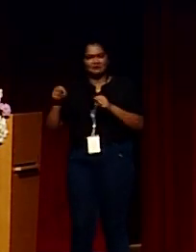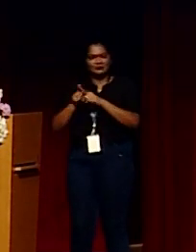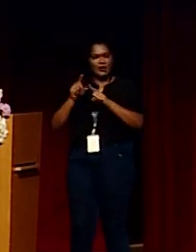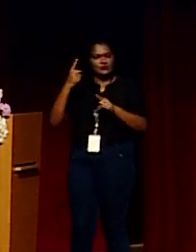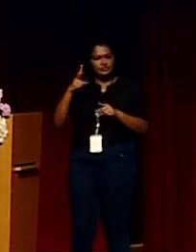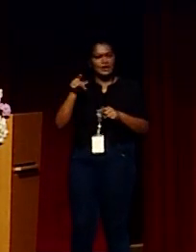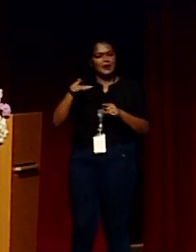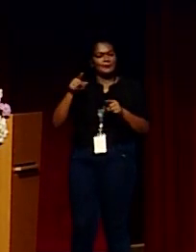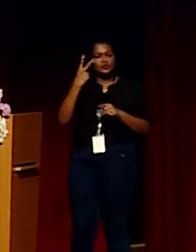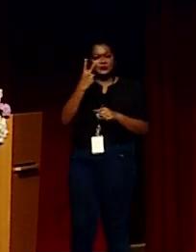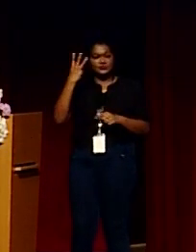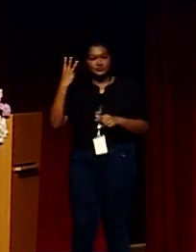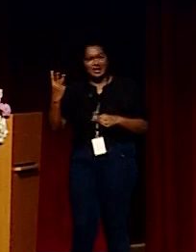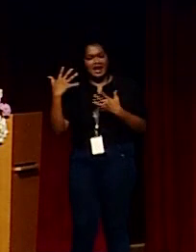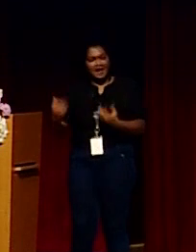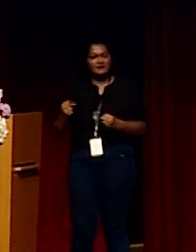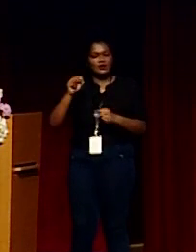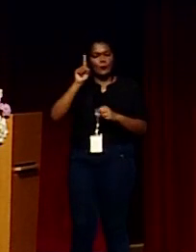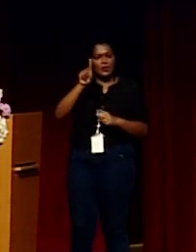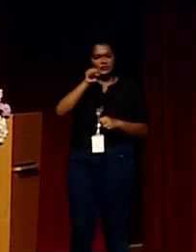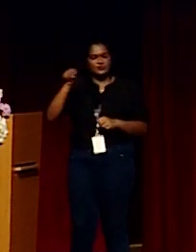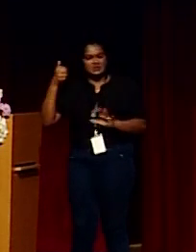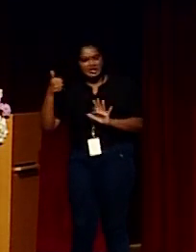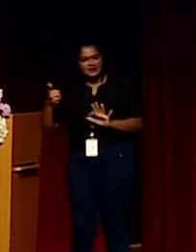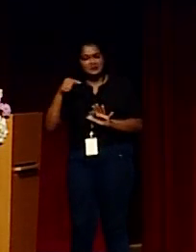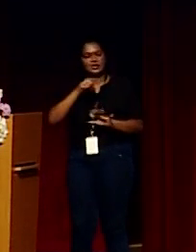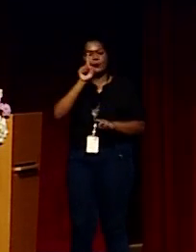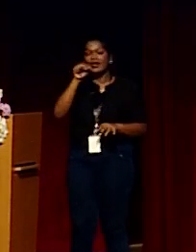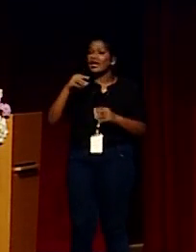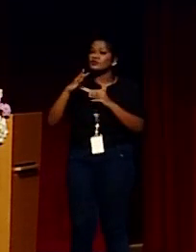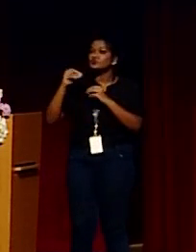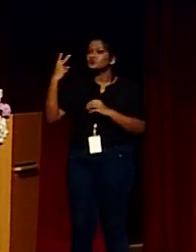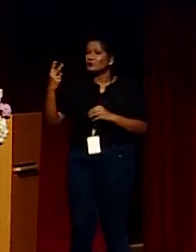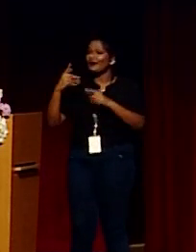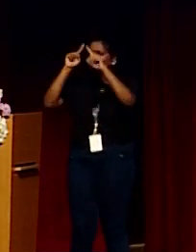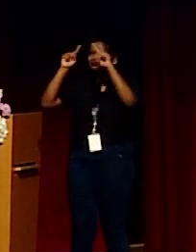positions 1 and 6, substitutions at positions 1 and 2. Right, so this is what a